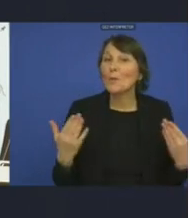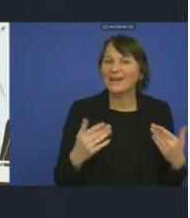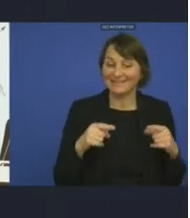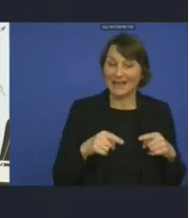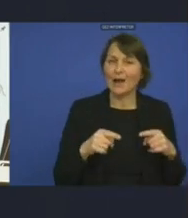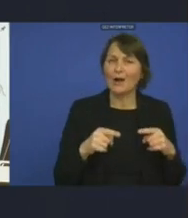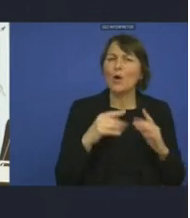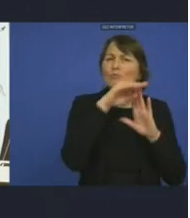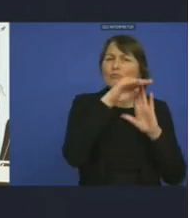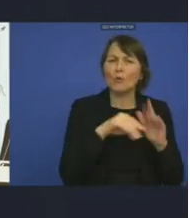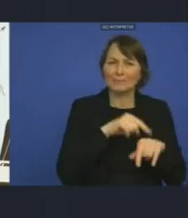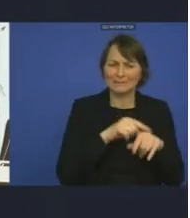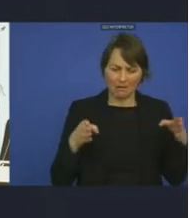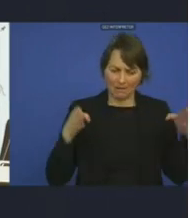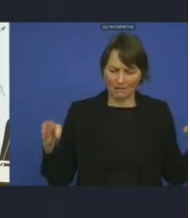but that goes up